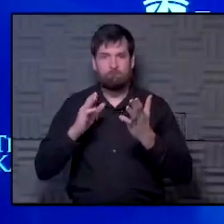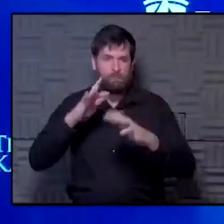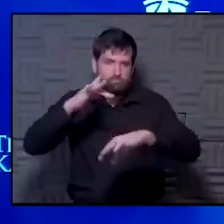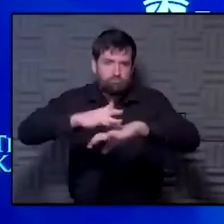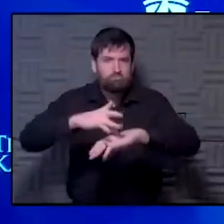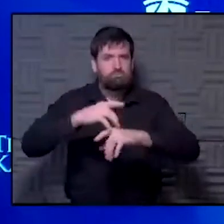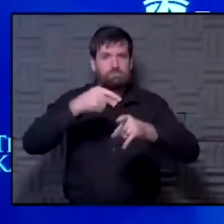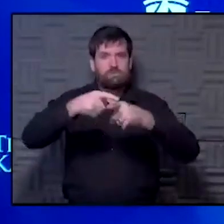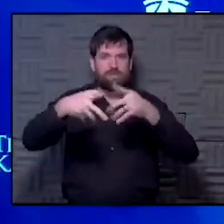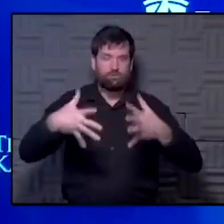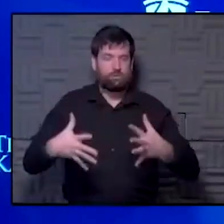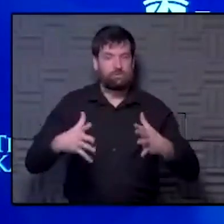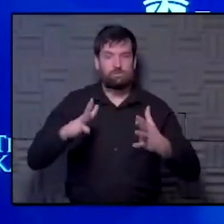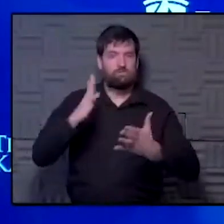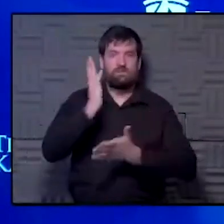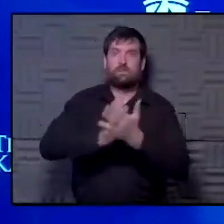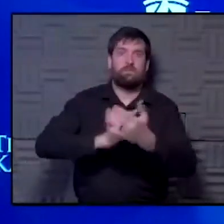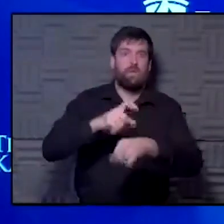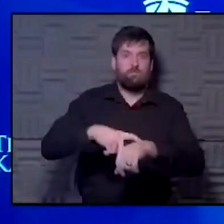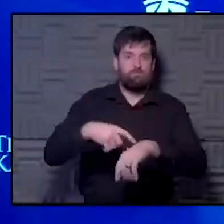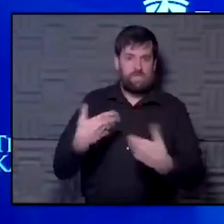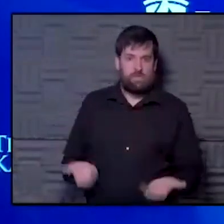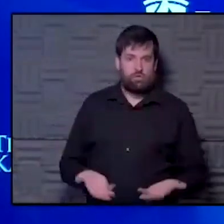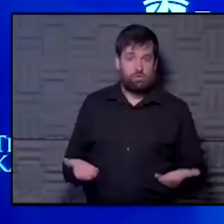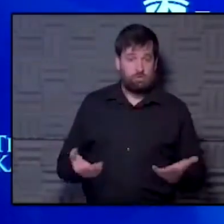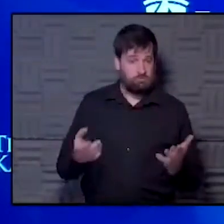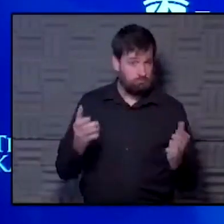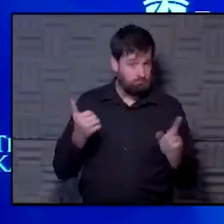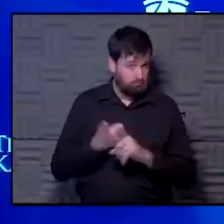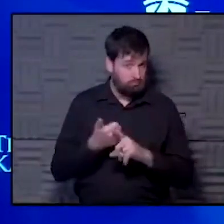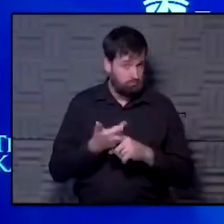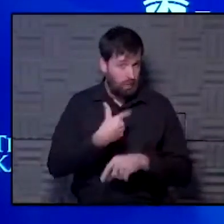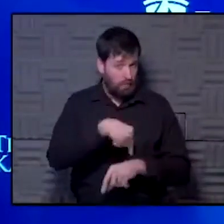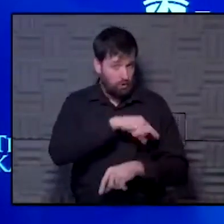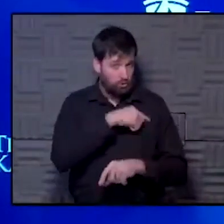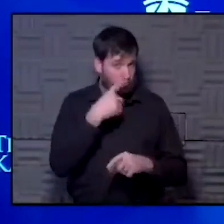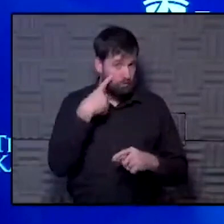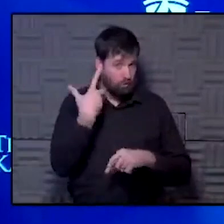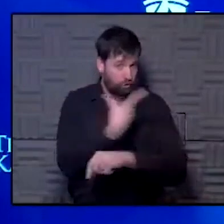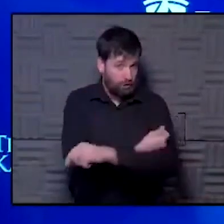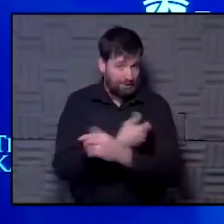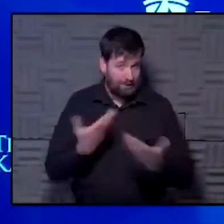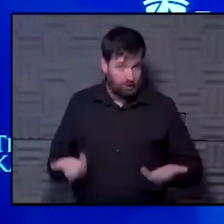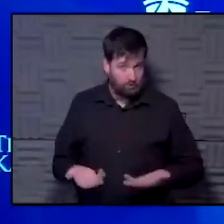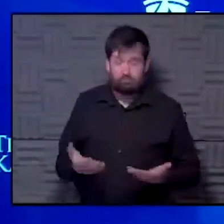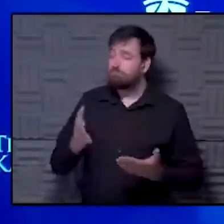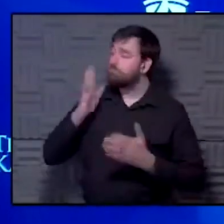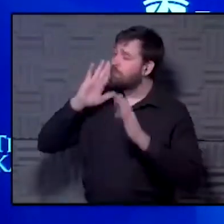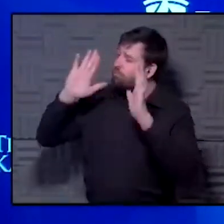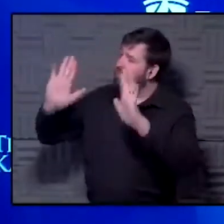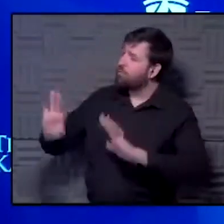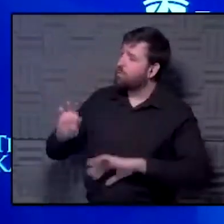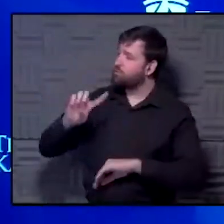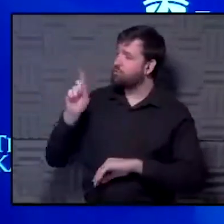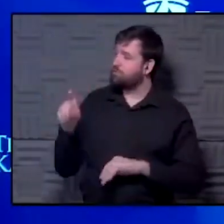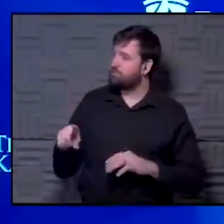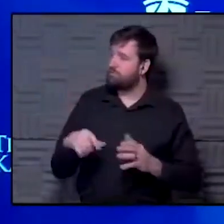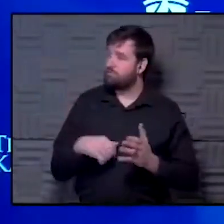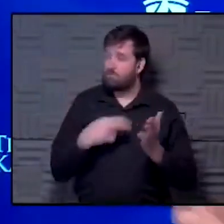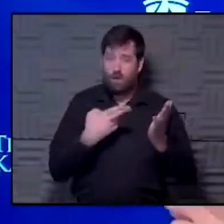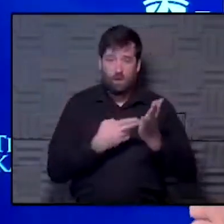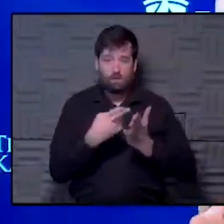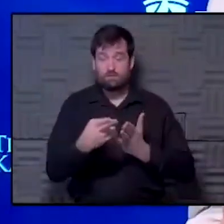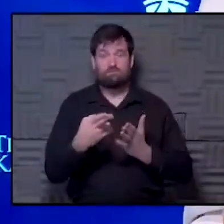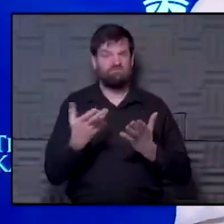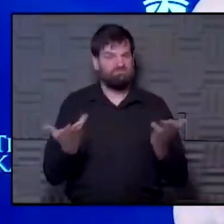here at some point in your life, are they going to be eligible to get their shot from here? Yeah, that's a great question. And to be honest with you, I think we and